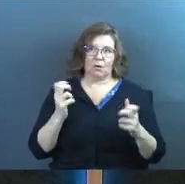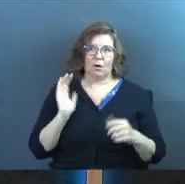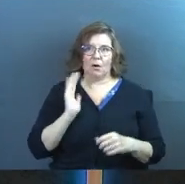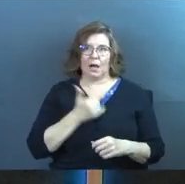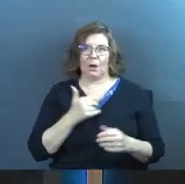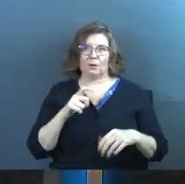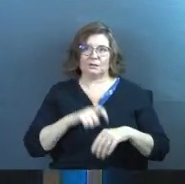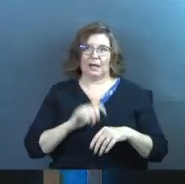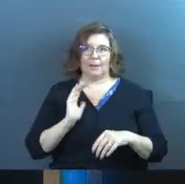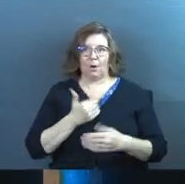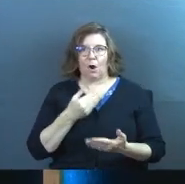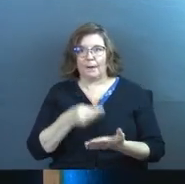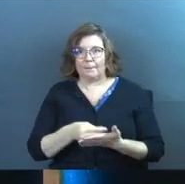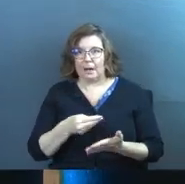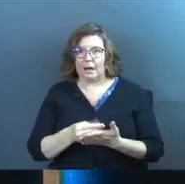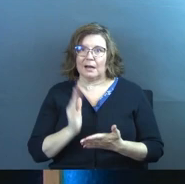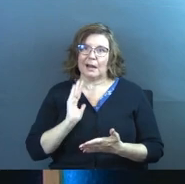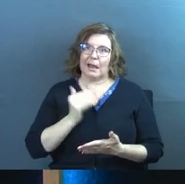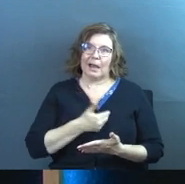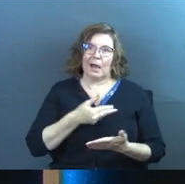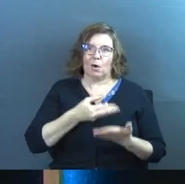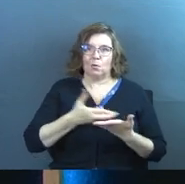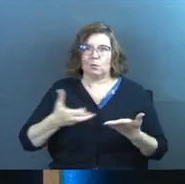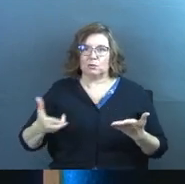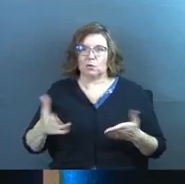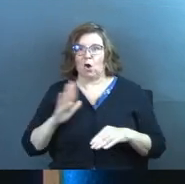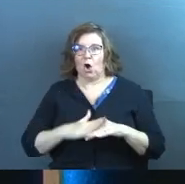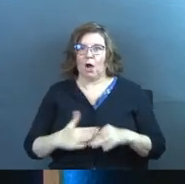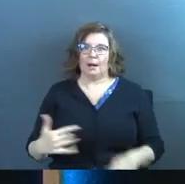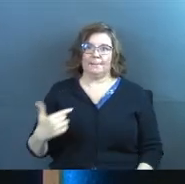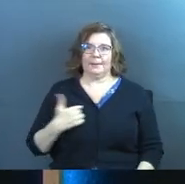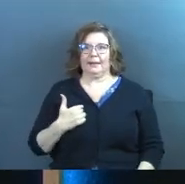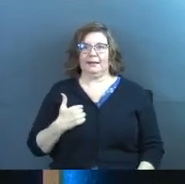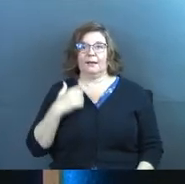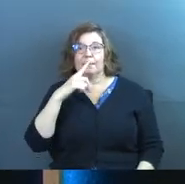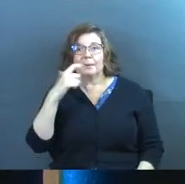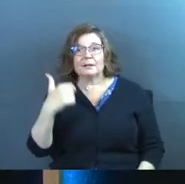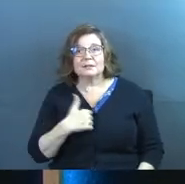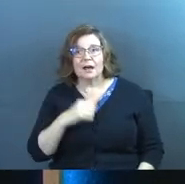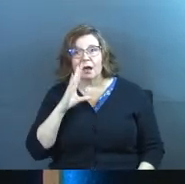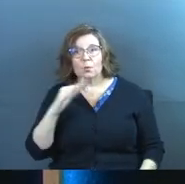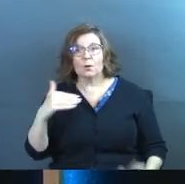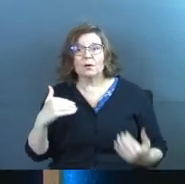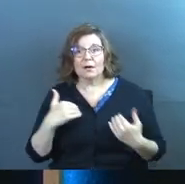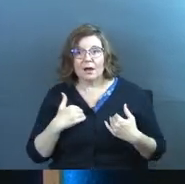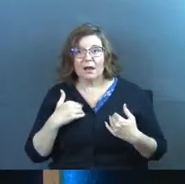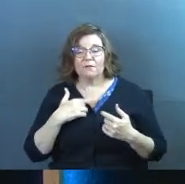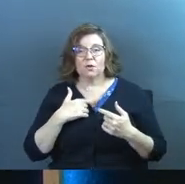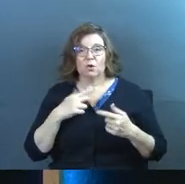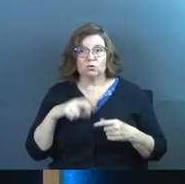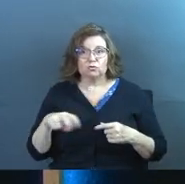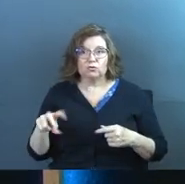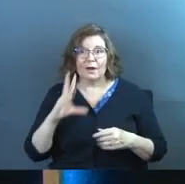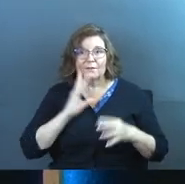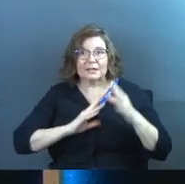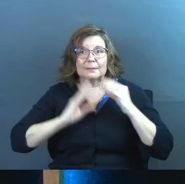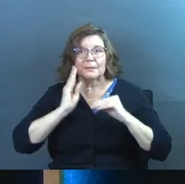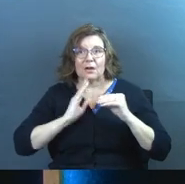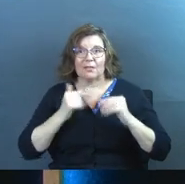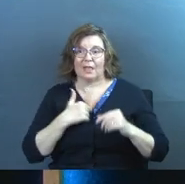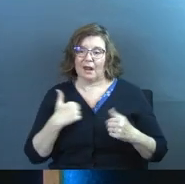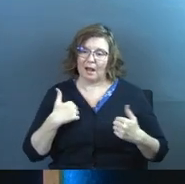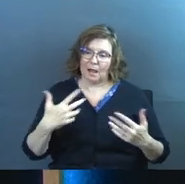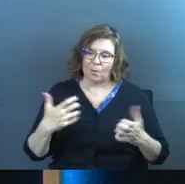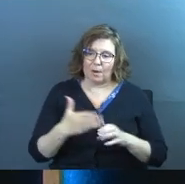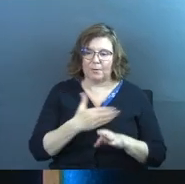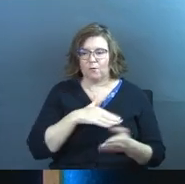time, our money, our resources on me, because I'm going to have those travel experiences that